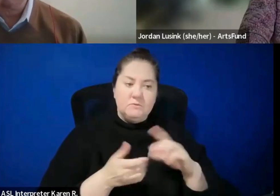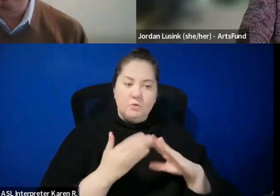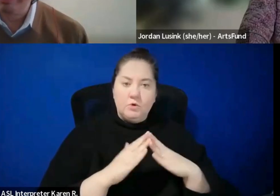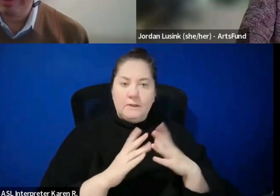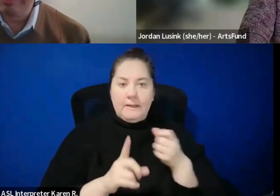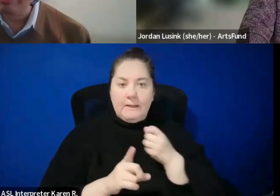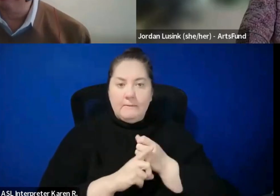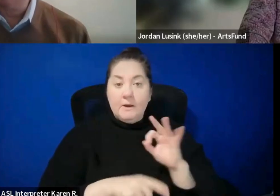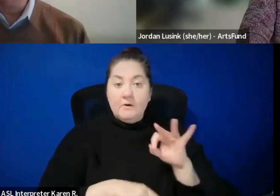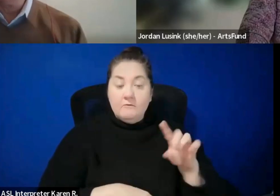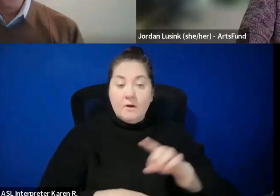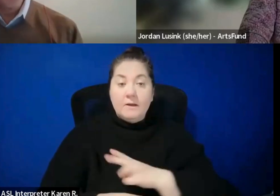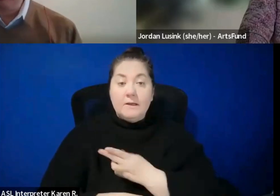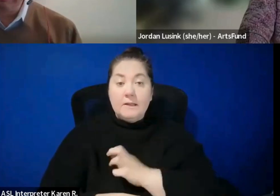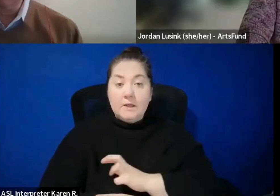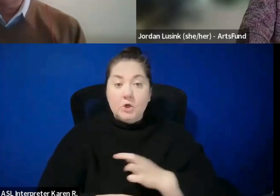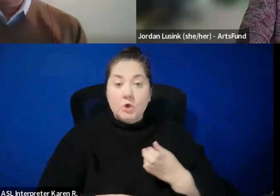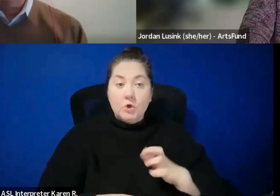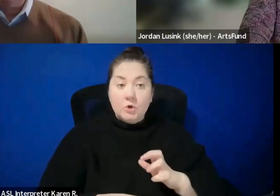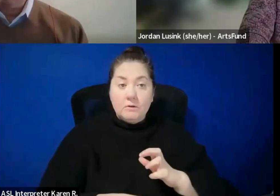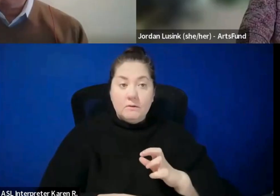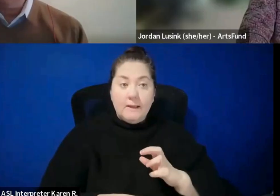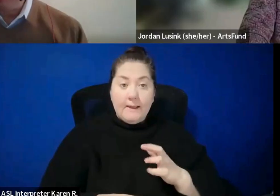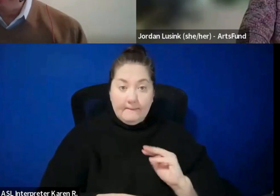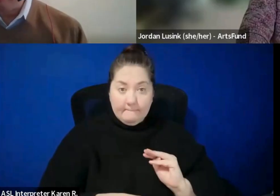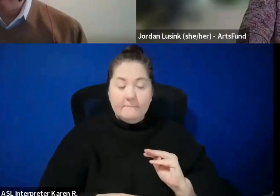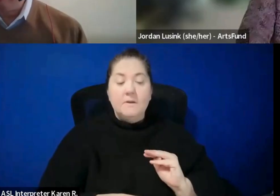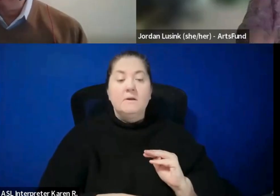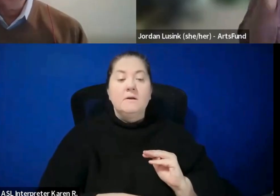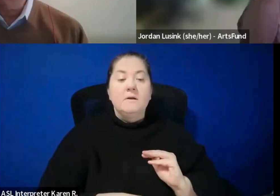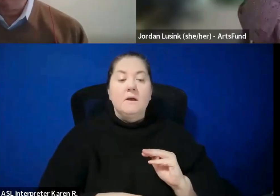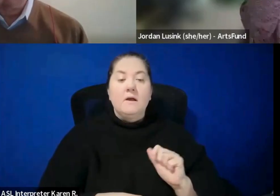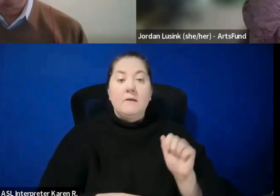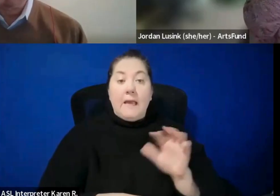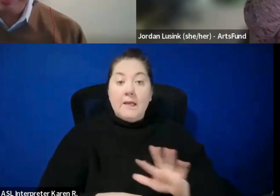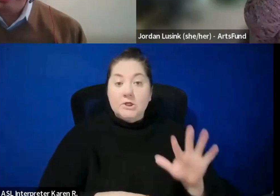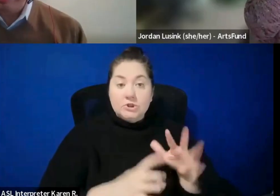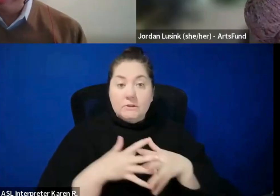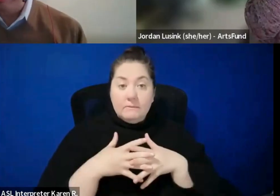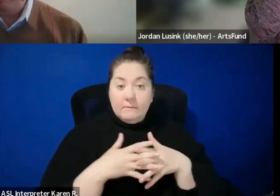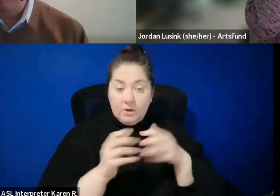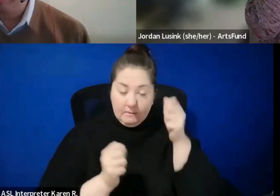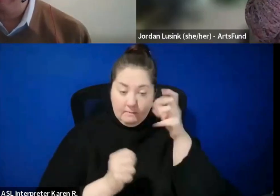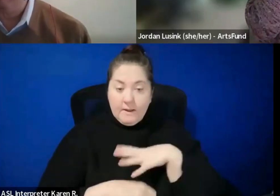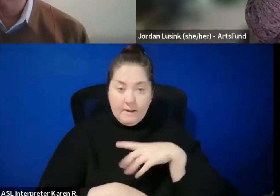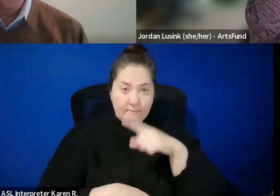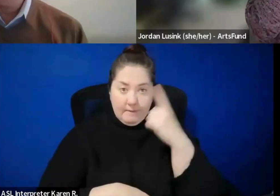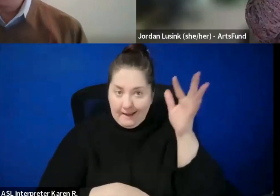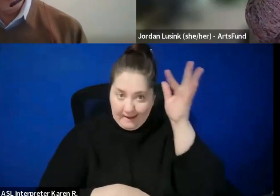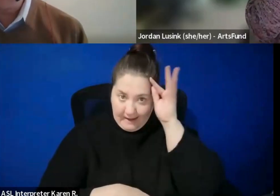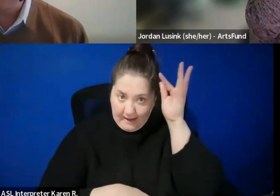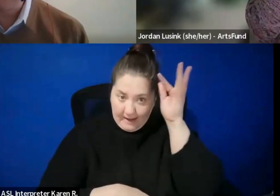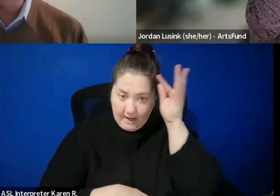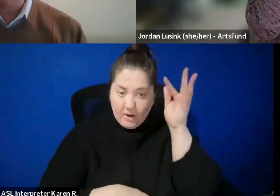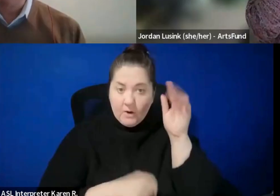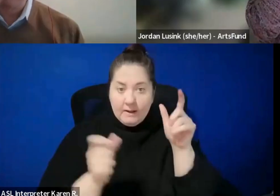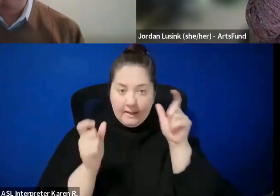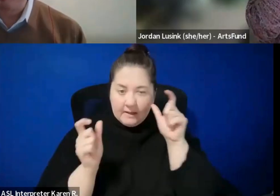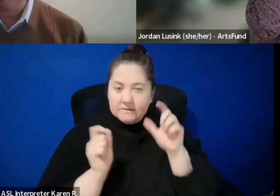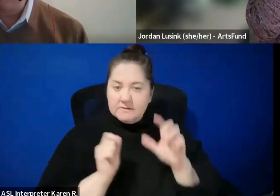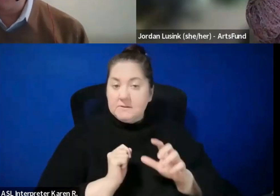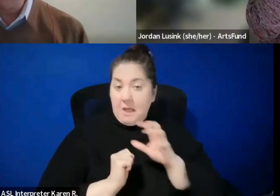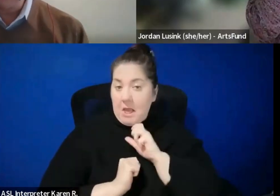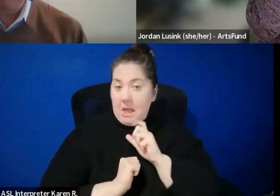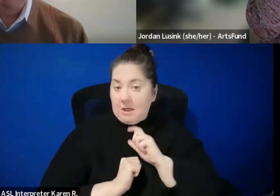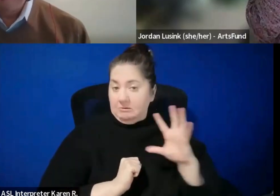pronouns. I am an Asian American male with black hair and wearing glasses, 50 plus in terms of